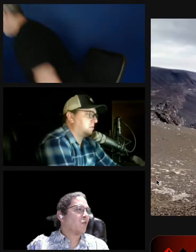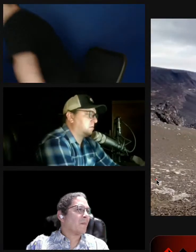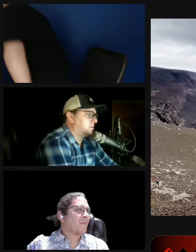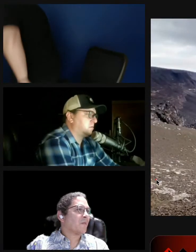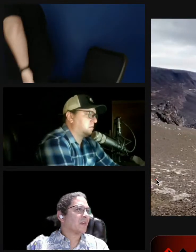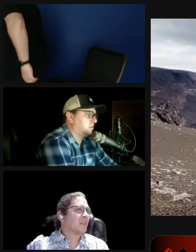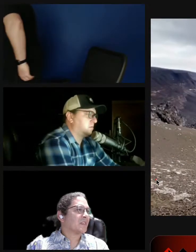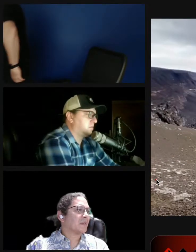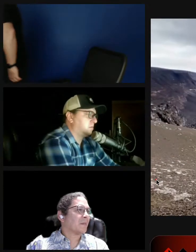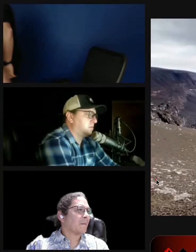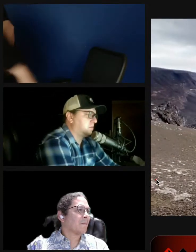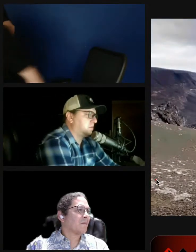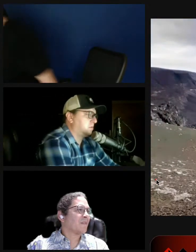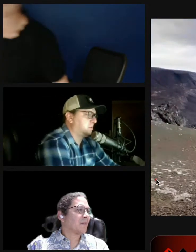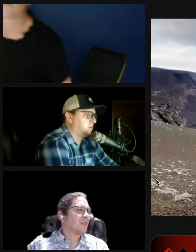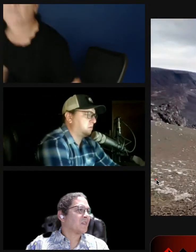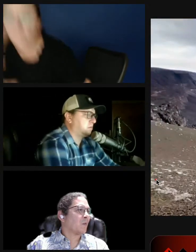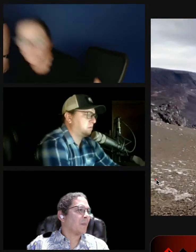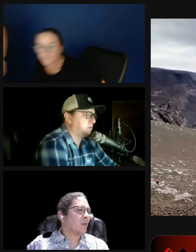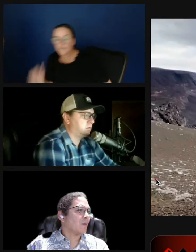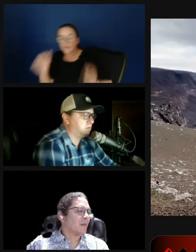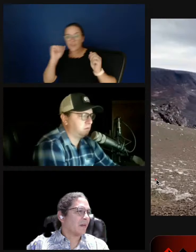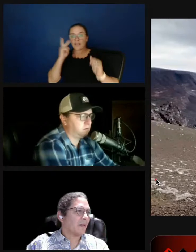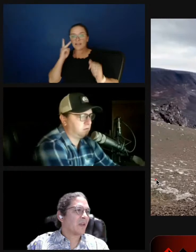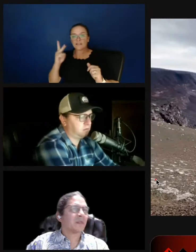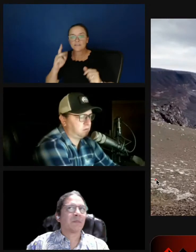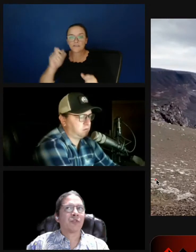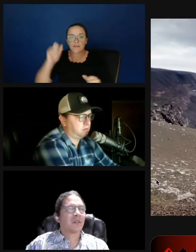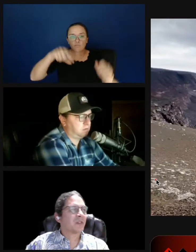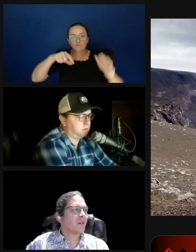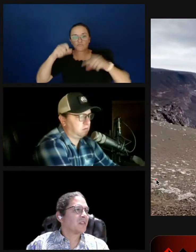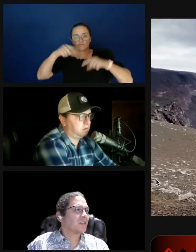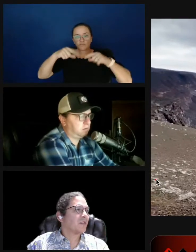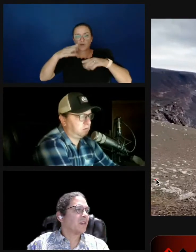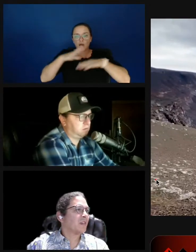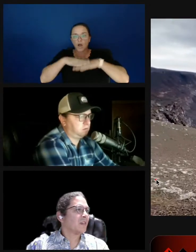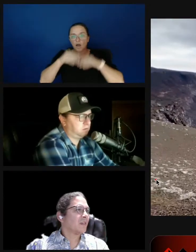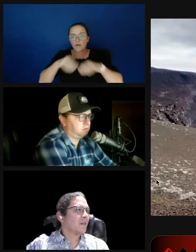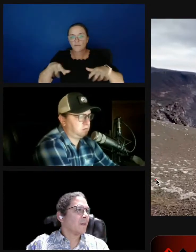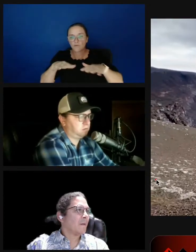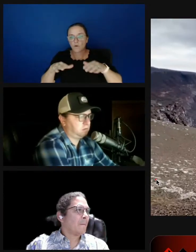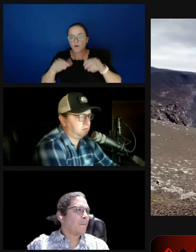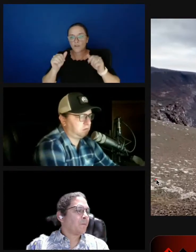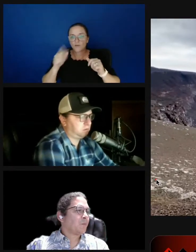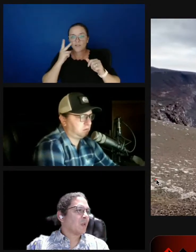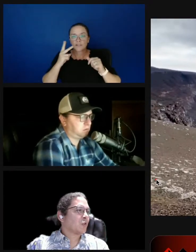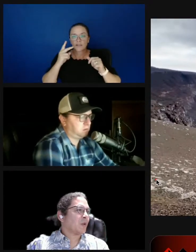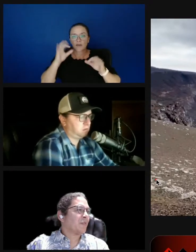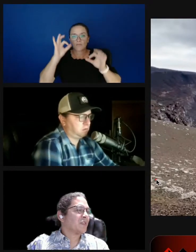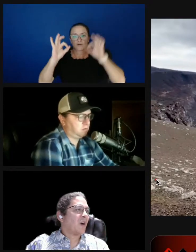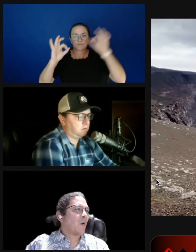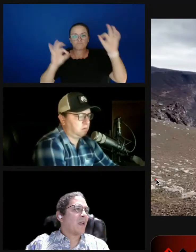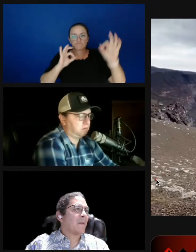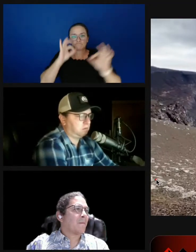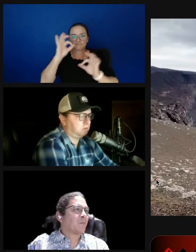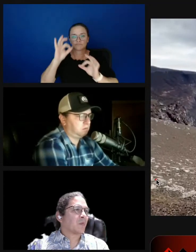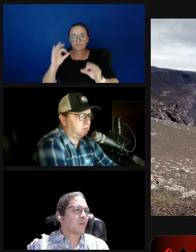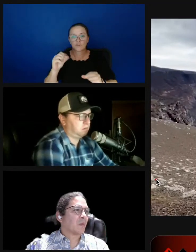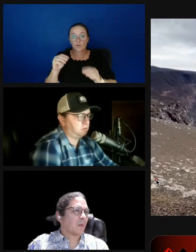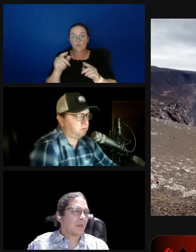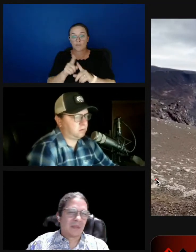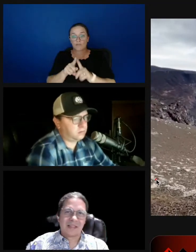of the plume. Right? You can see the fountains are way below, but there comes some chunks across the screen. So even this far